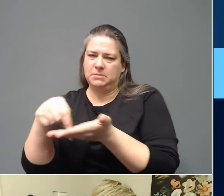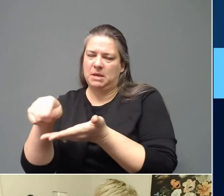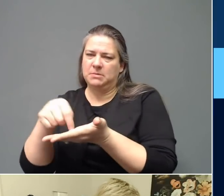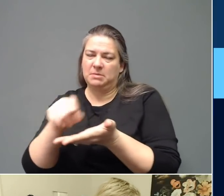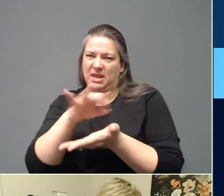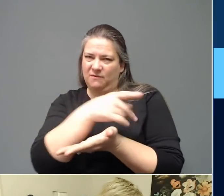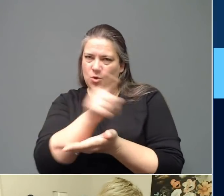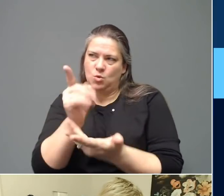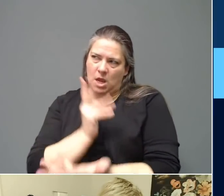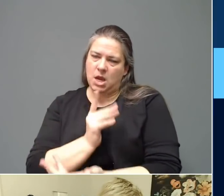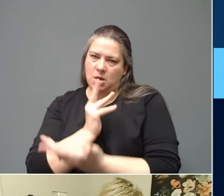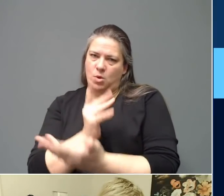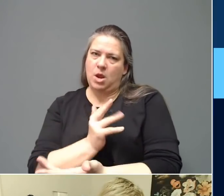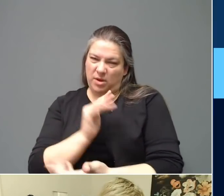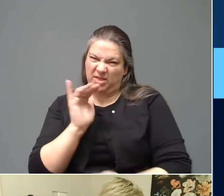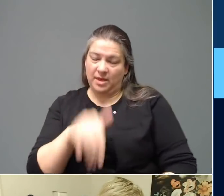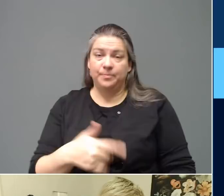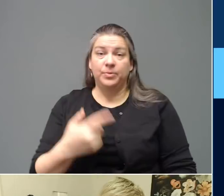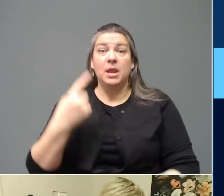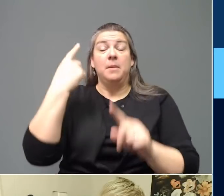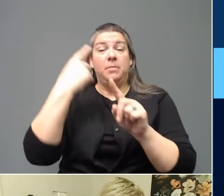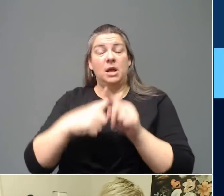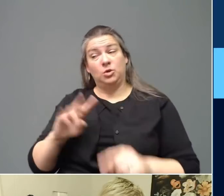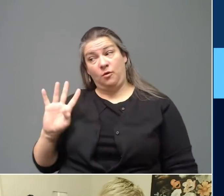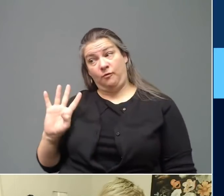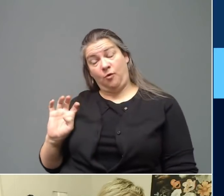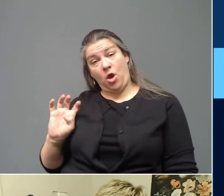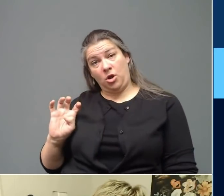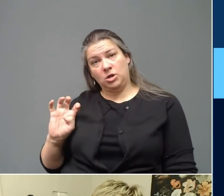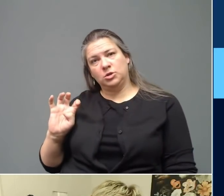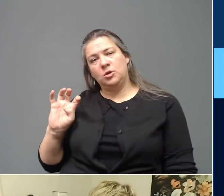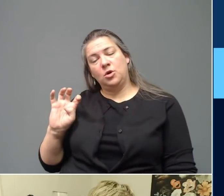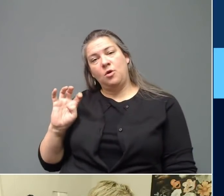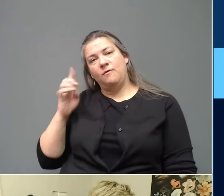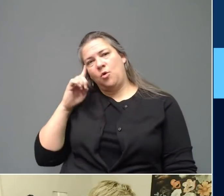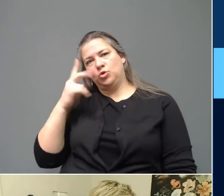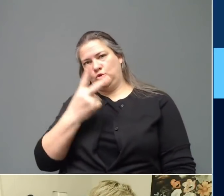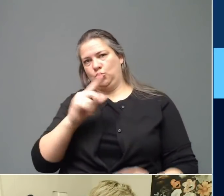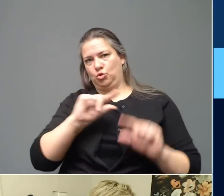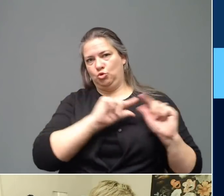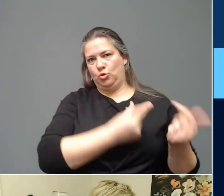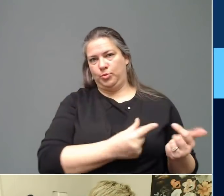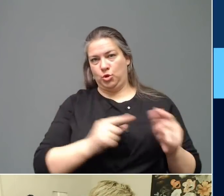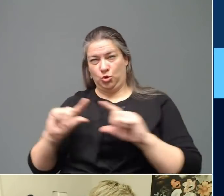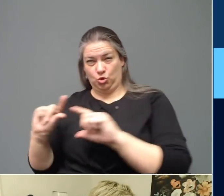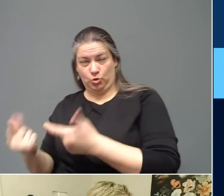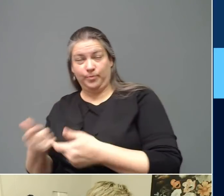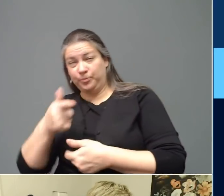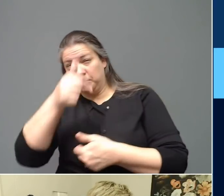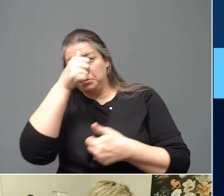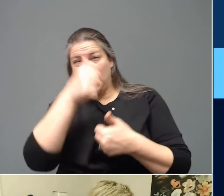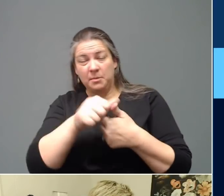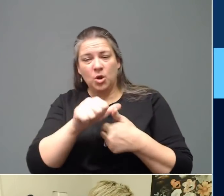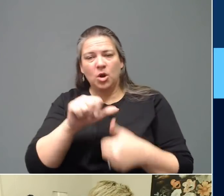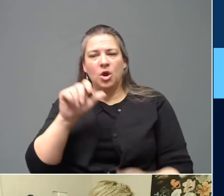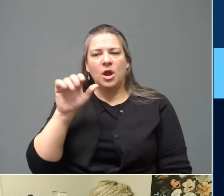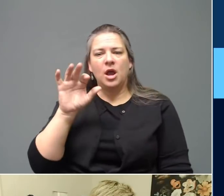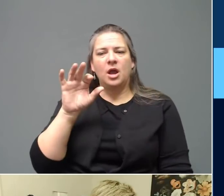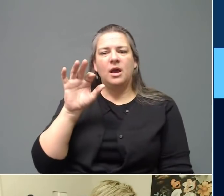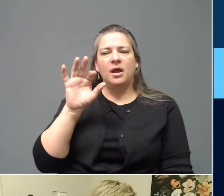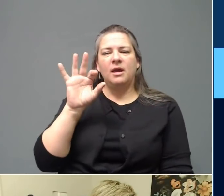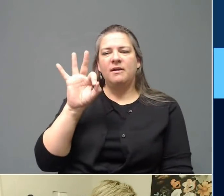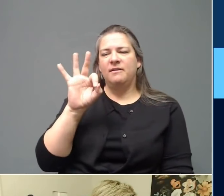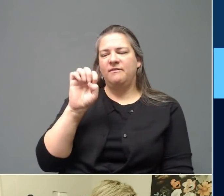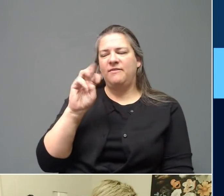have a $400 payment for two different groups of people. You might remember the FEMA Lost Wages Program